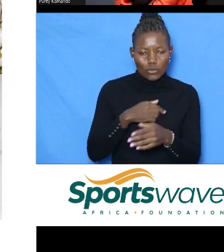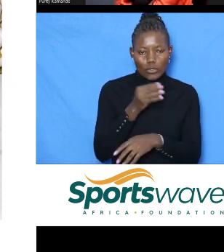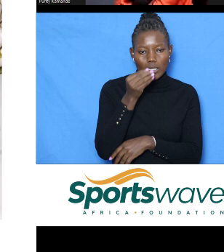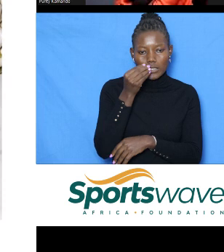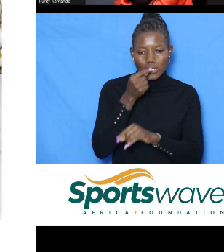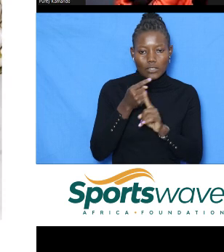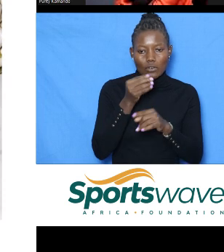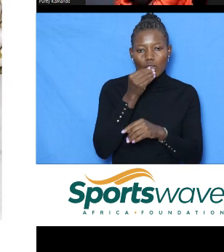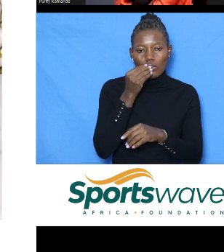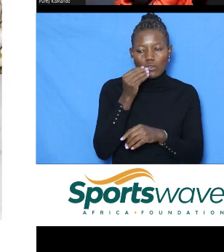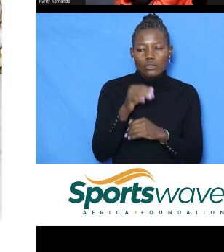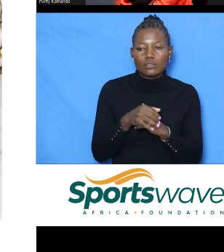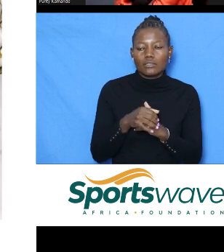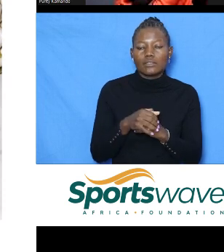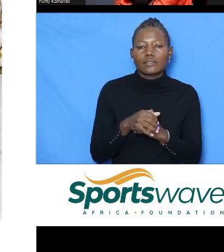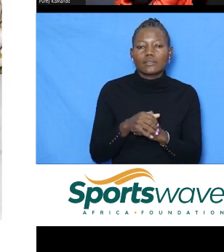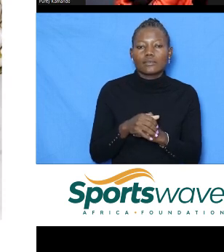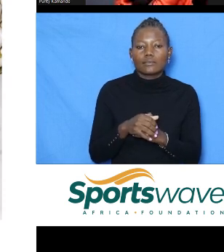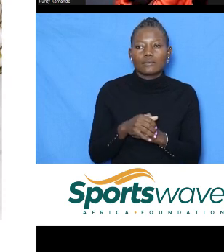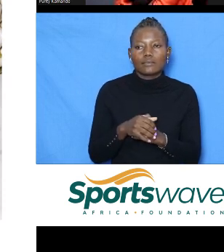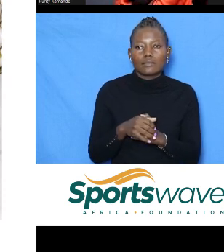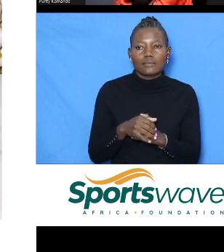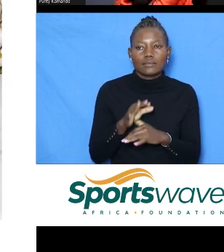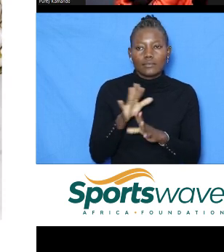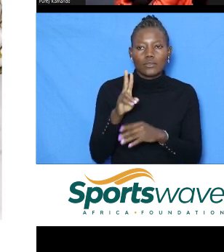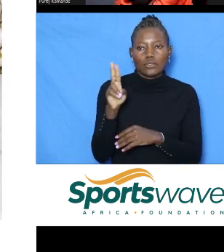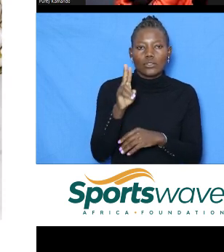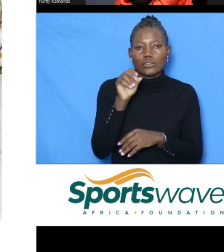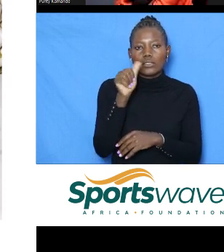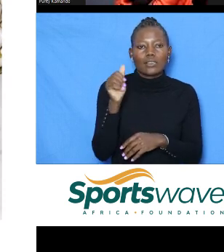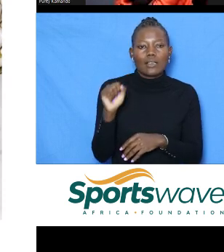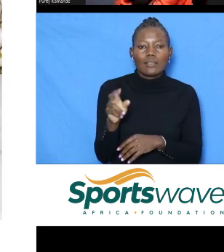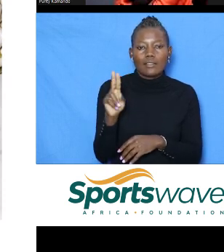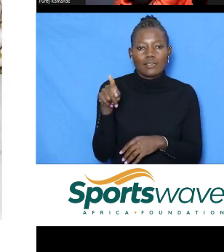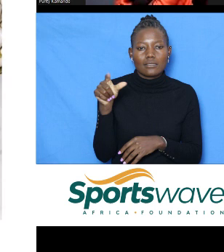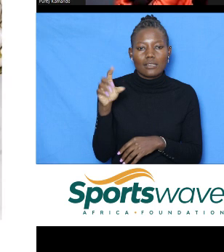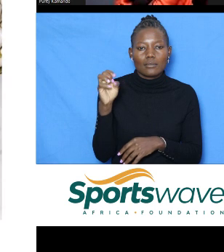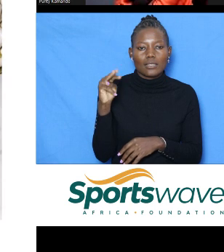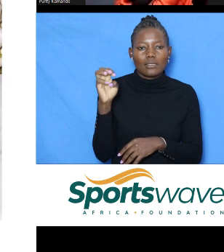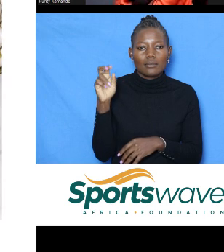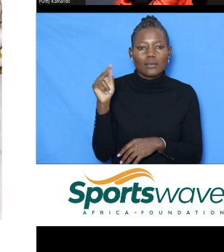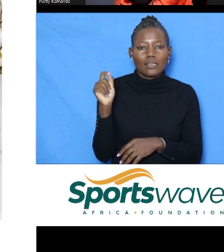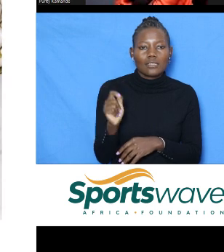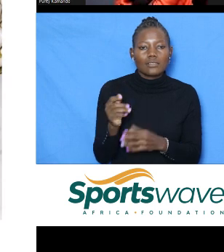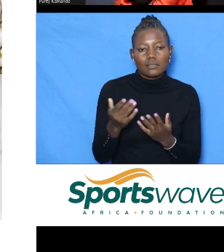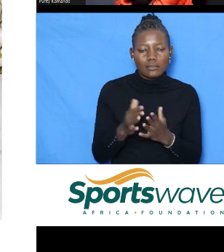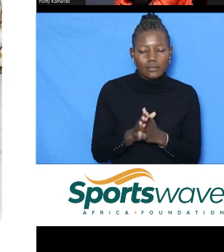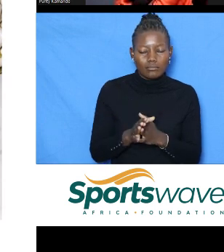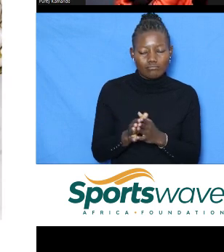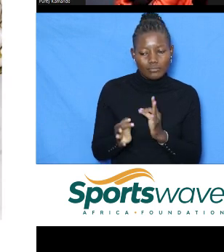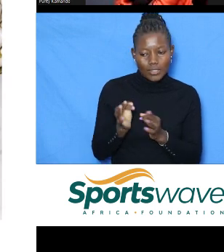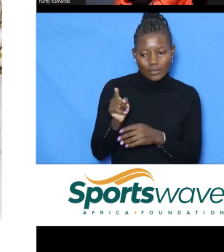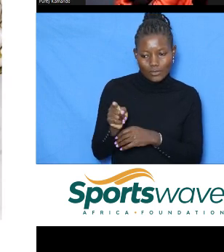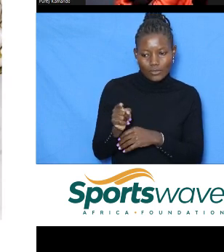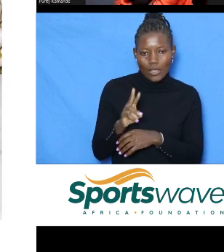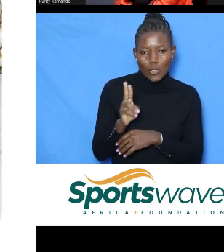the food that we consume without having to take supplements. So if you're not taking a supplement, then you're not at risk, because this